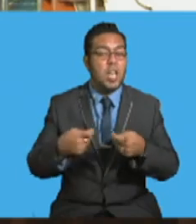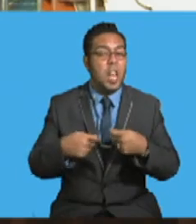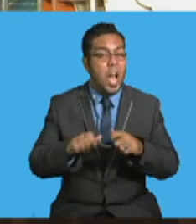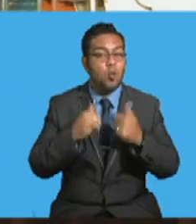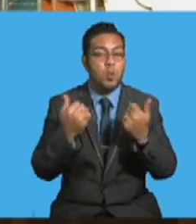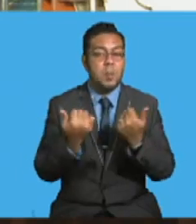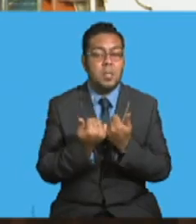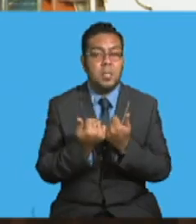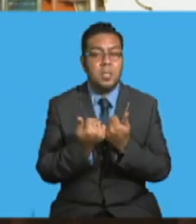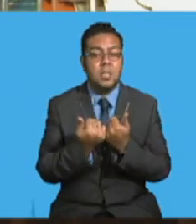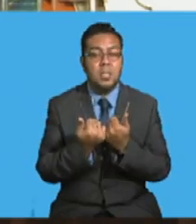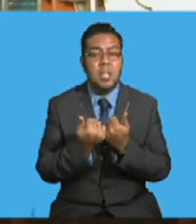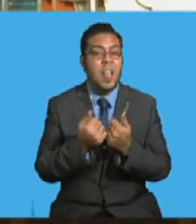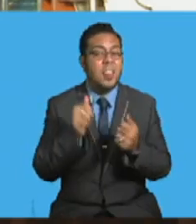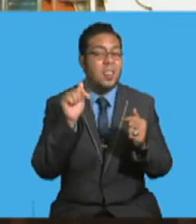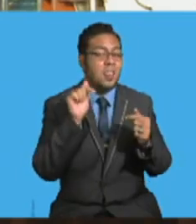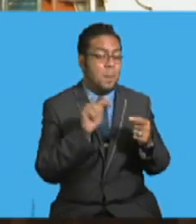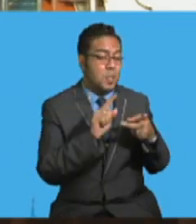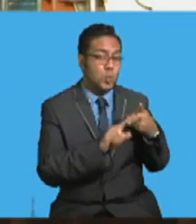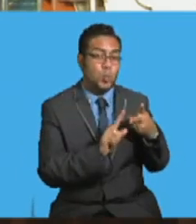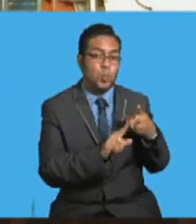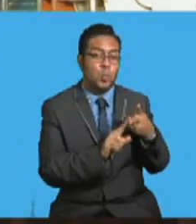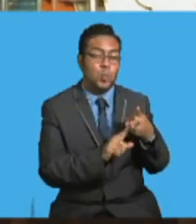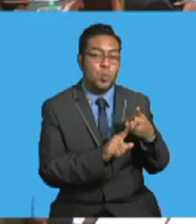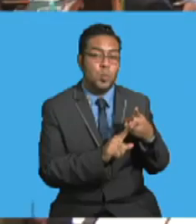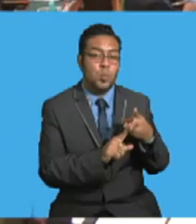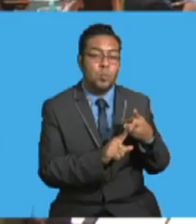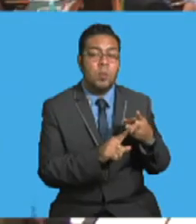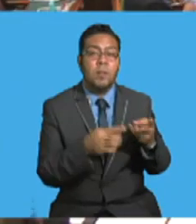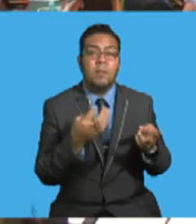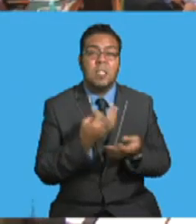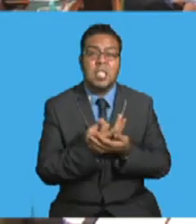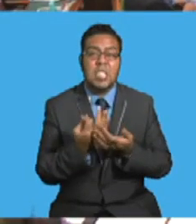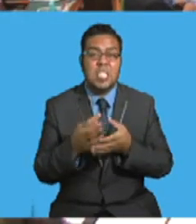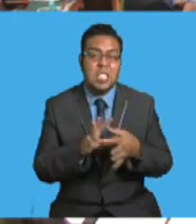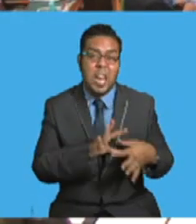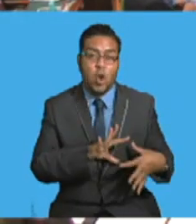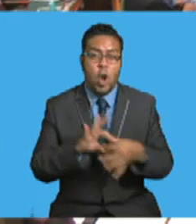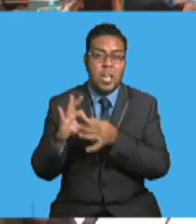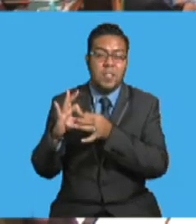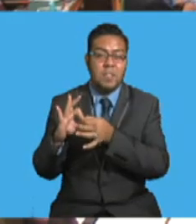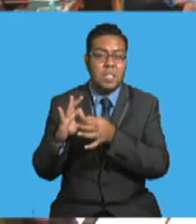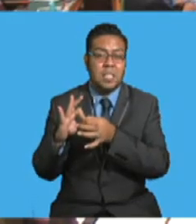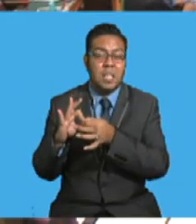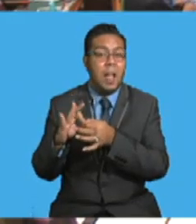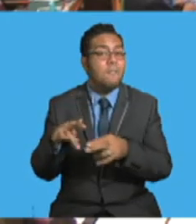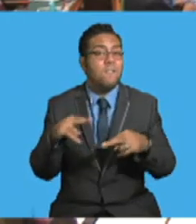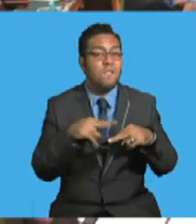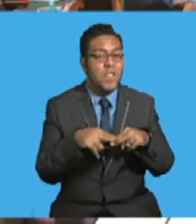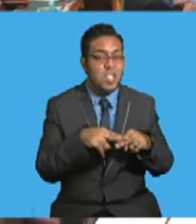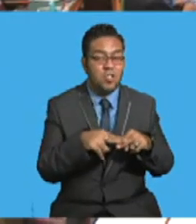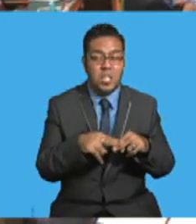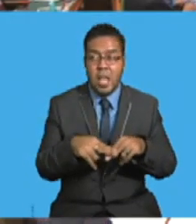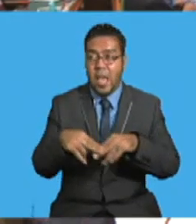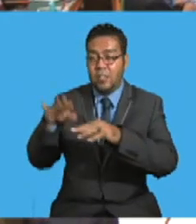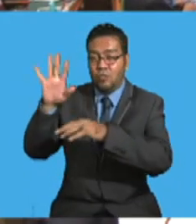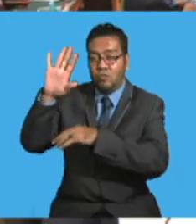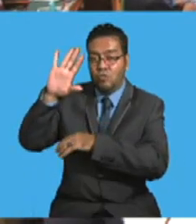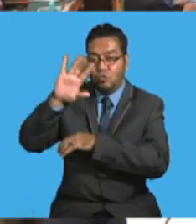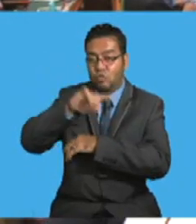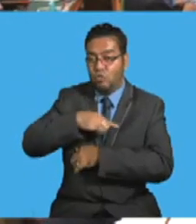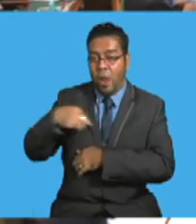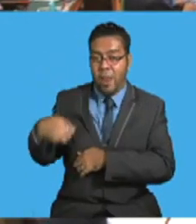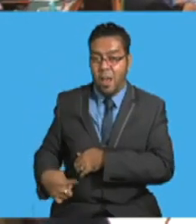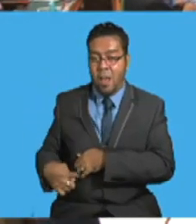Number 2, facilities connectivity. Fiji and China will conduct cooperation